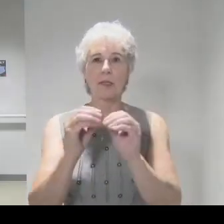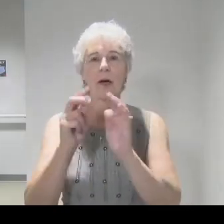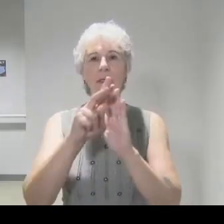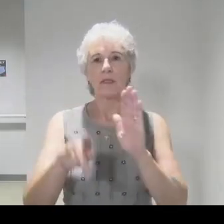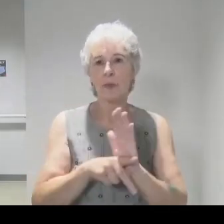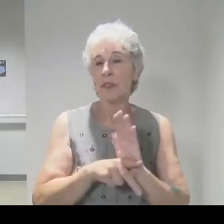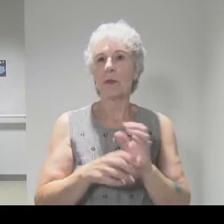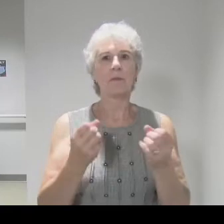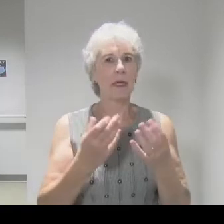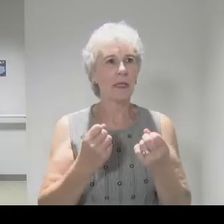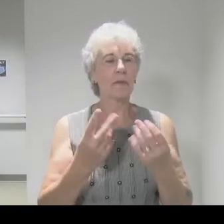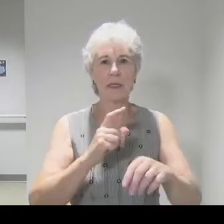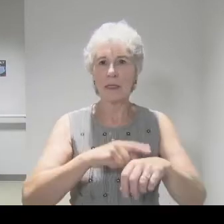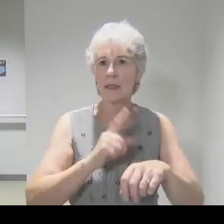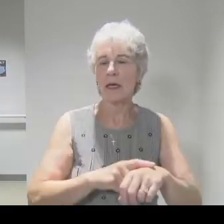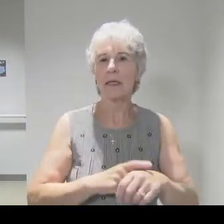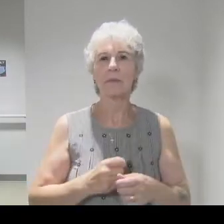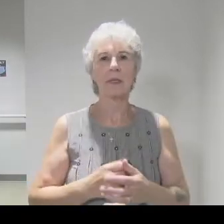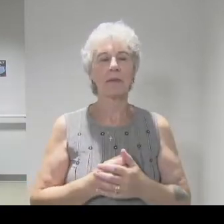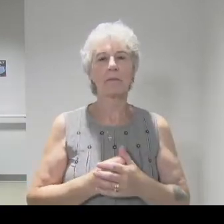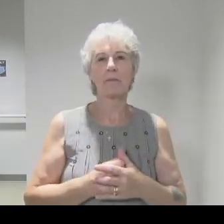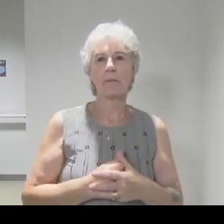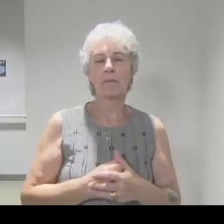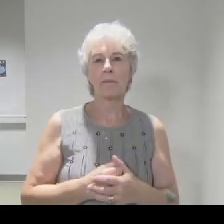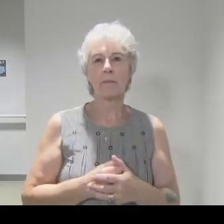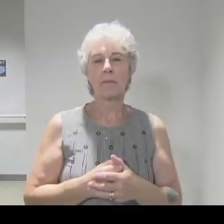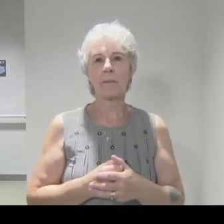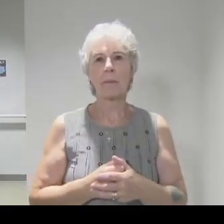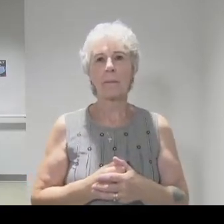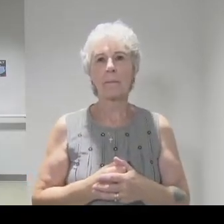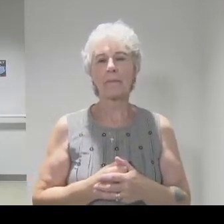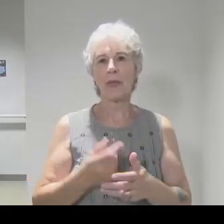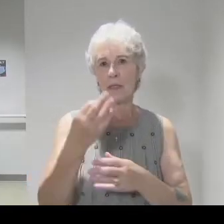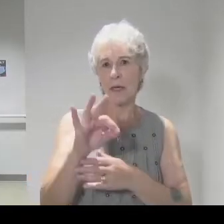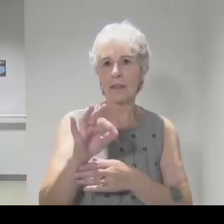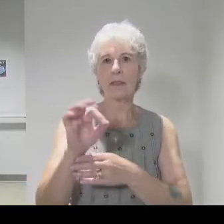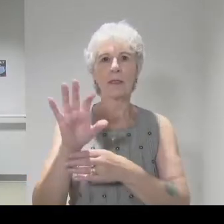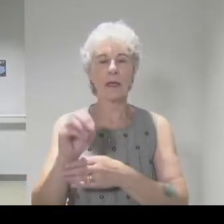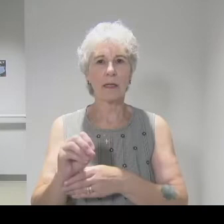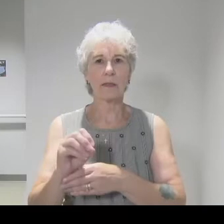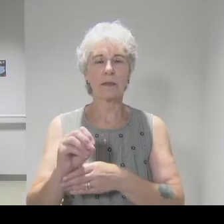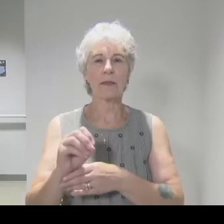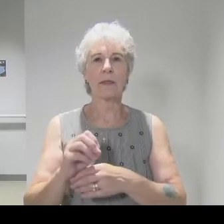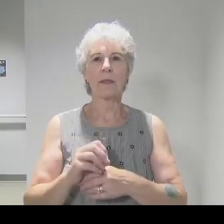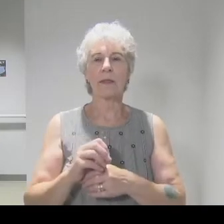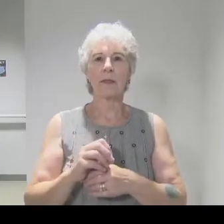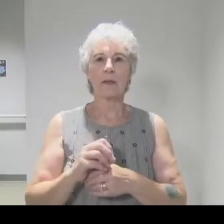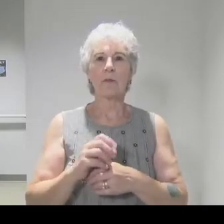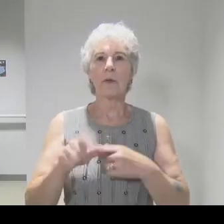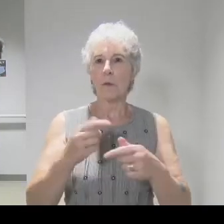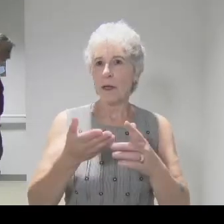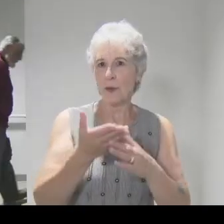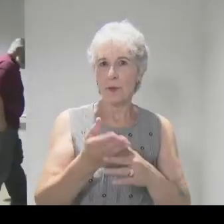principles many times in informal contexts. In the mid-1990s, we did go through it as